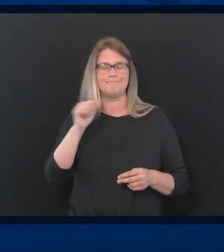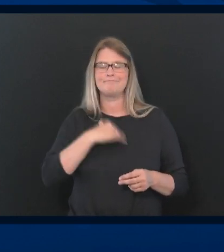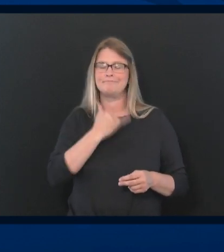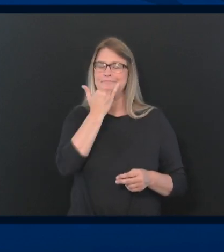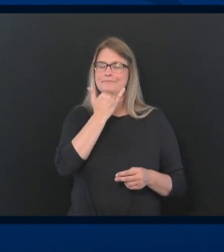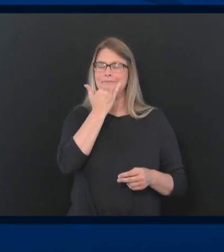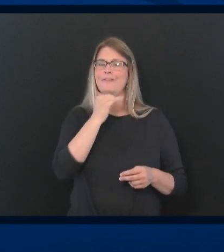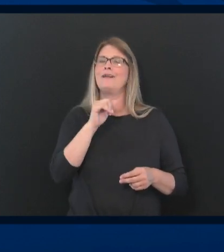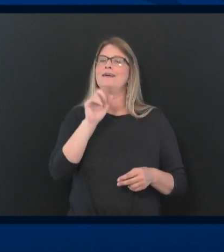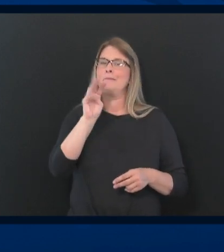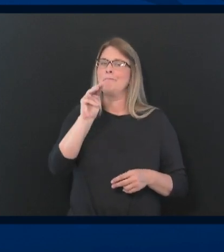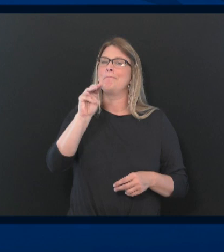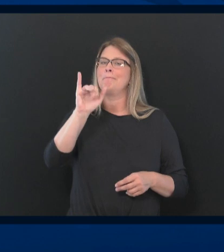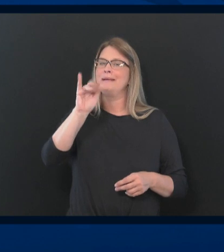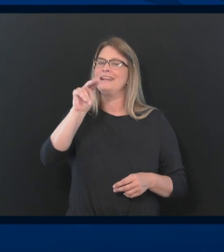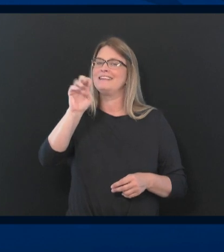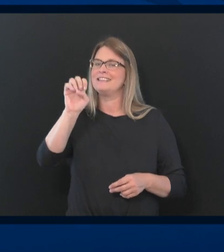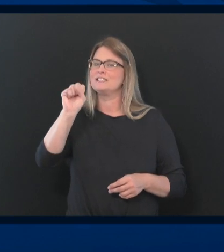not Montana.